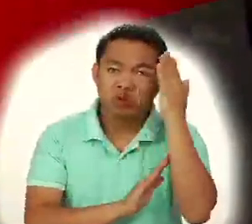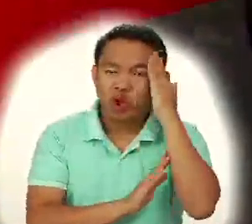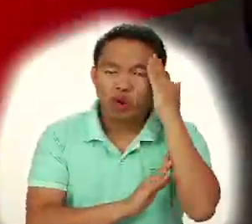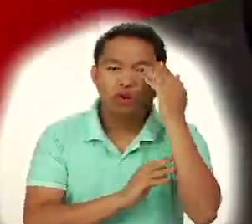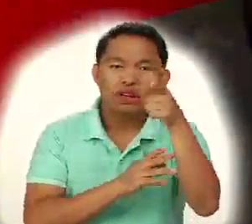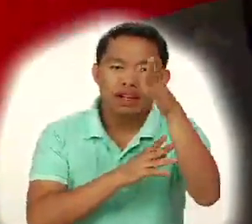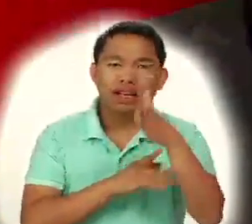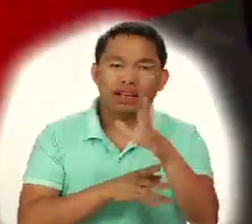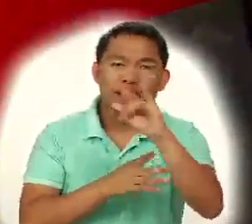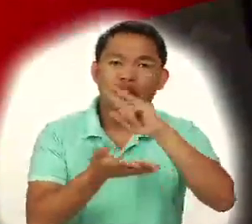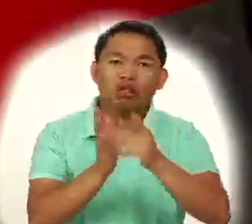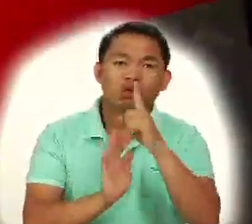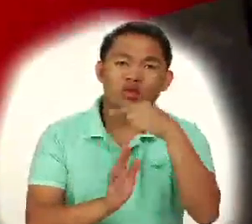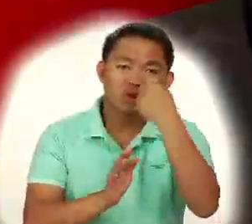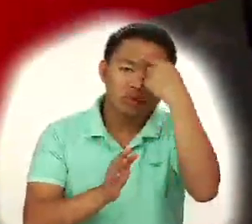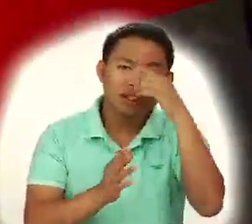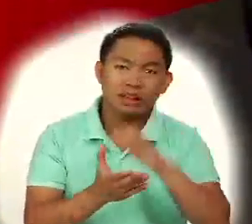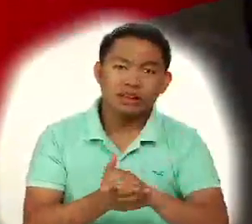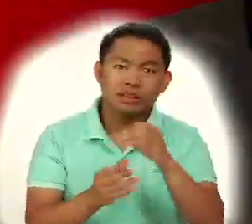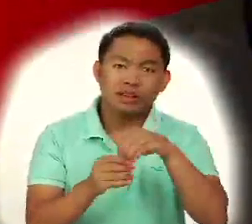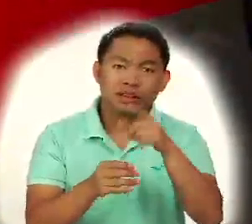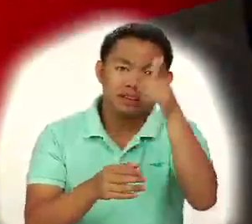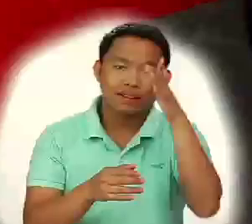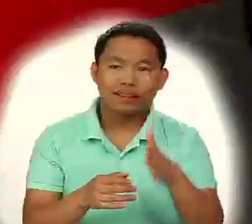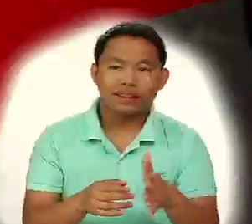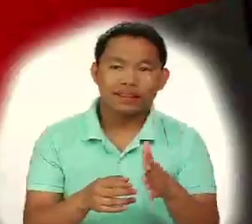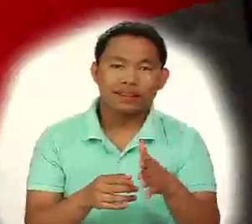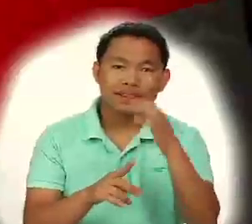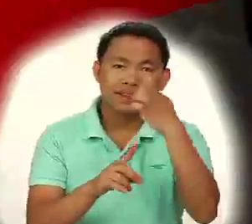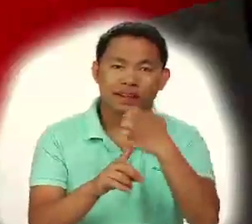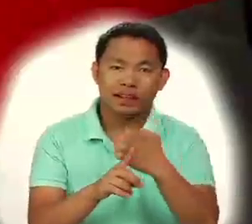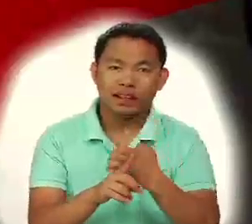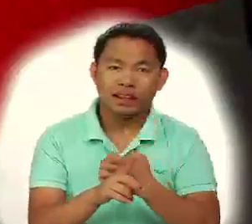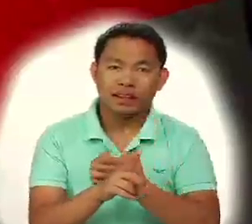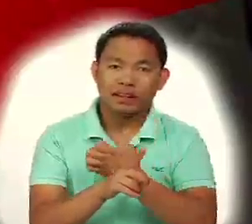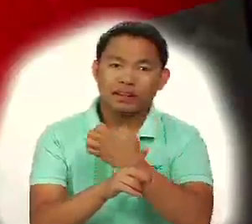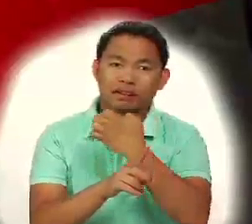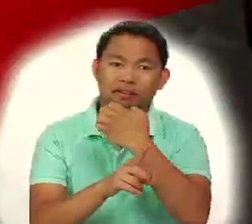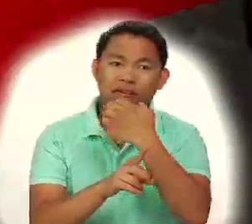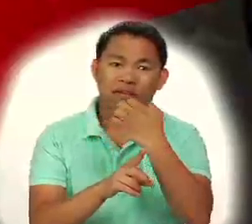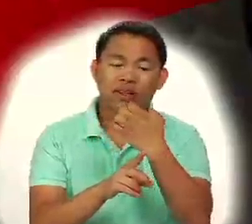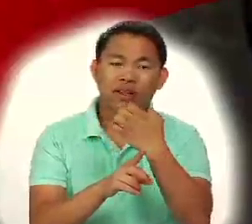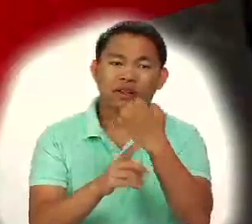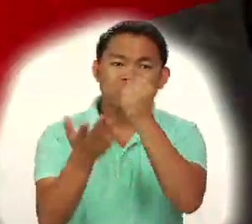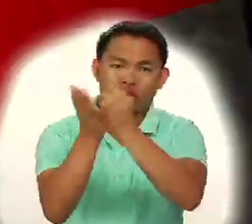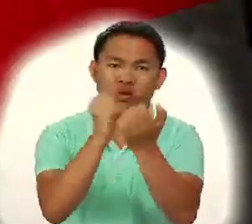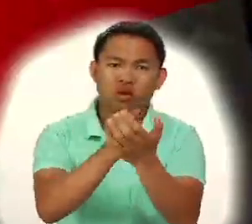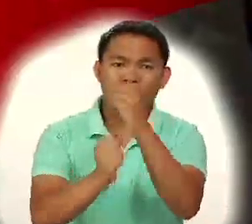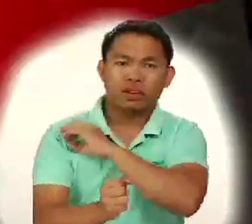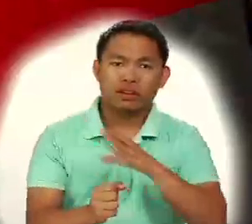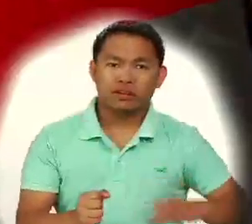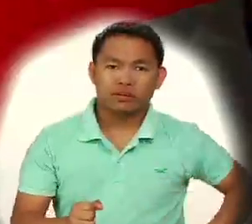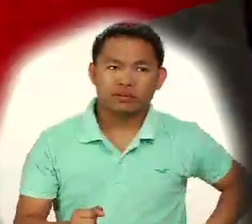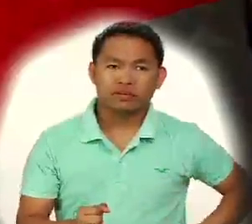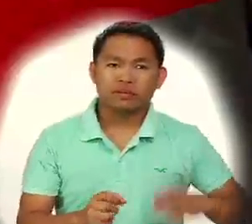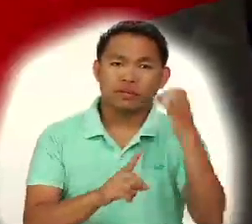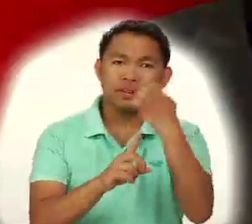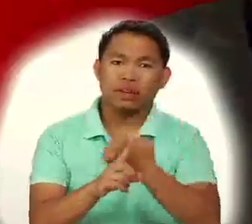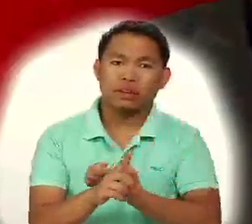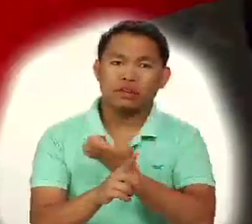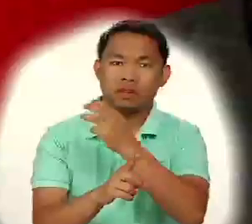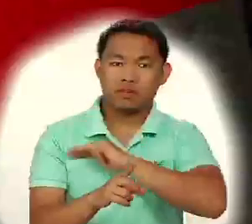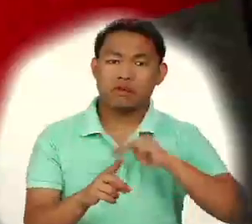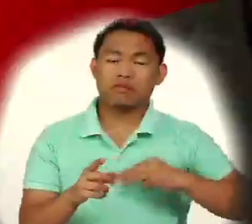who know God and those who believe in God, every crucified Christ, every